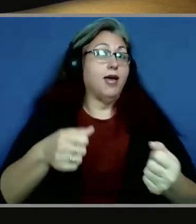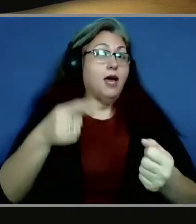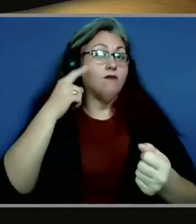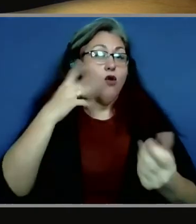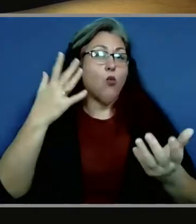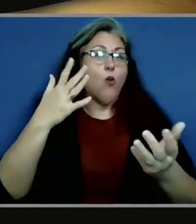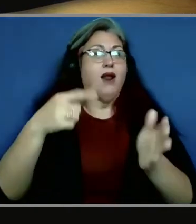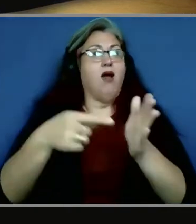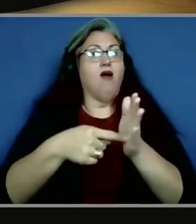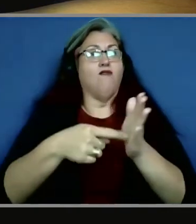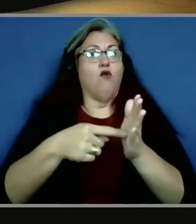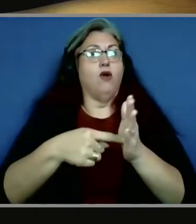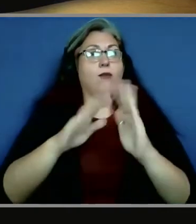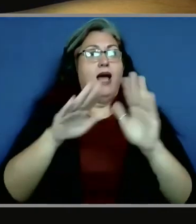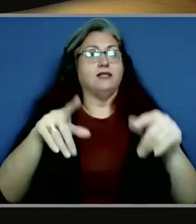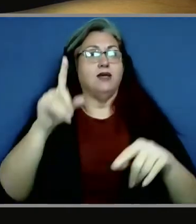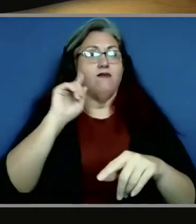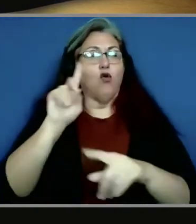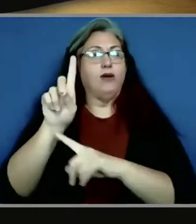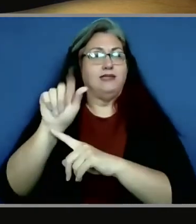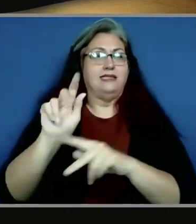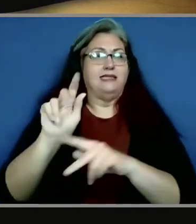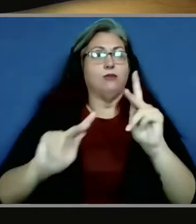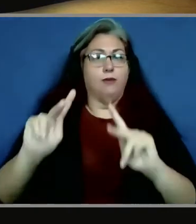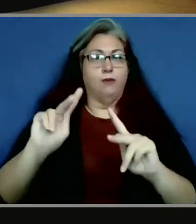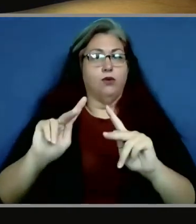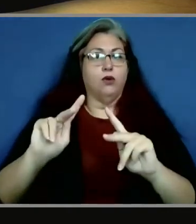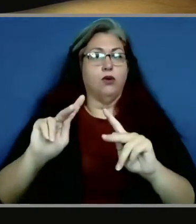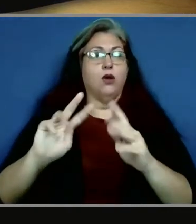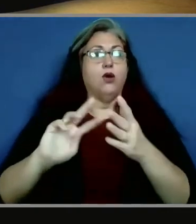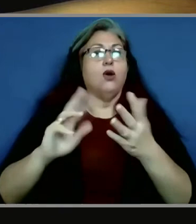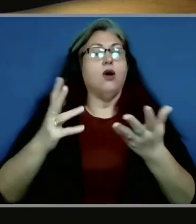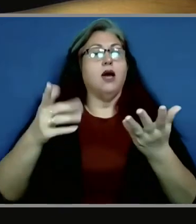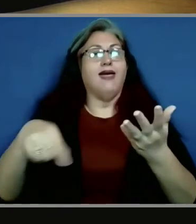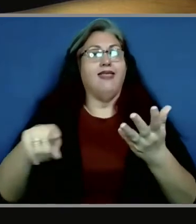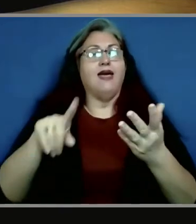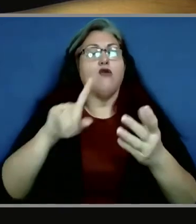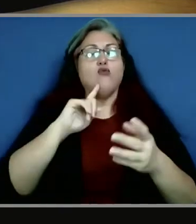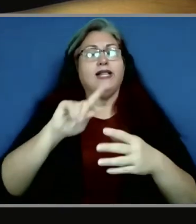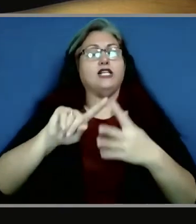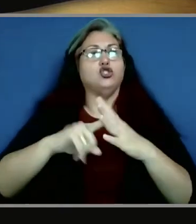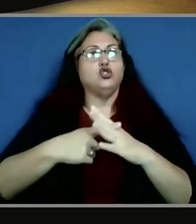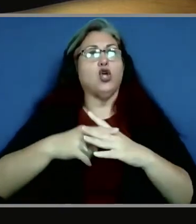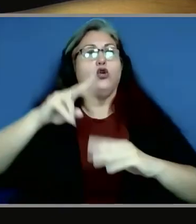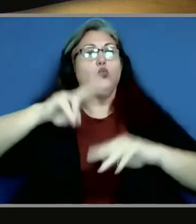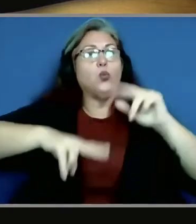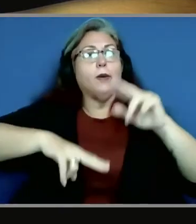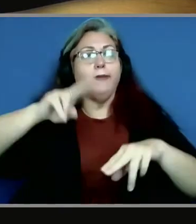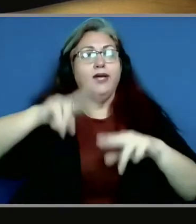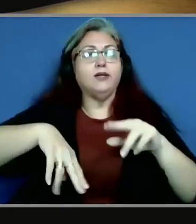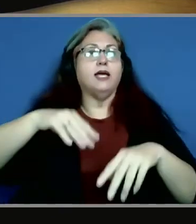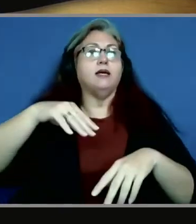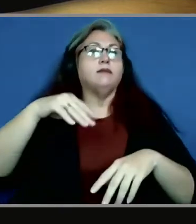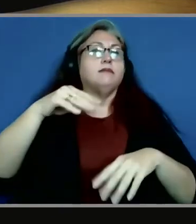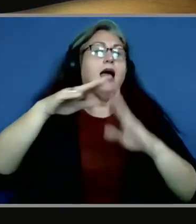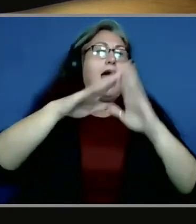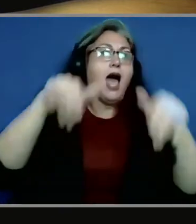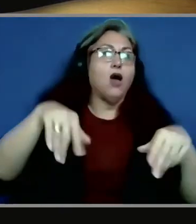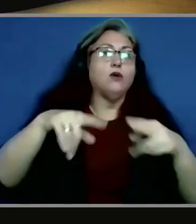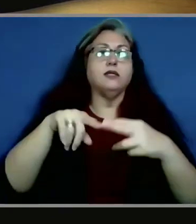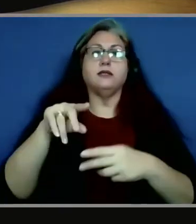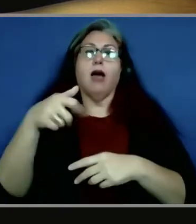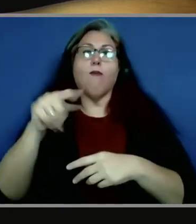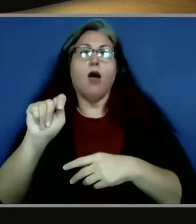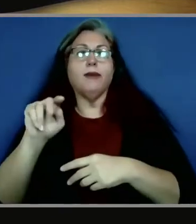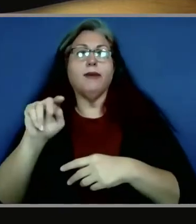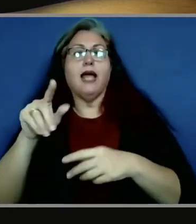affordable housing for people with disabilities so that we start really building houses and units for that are